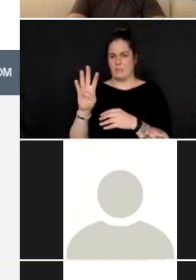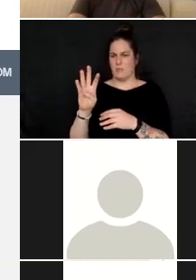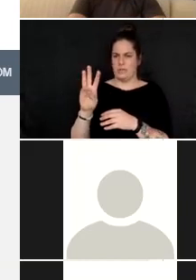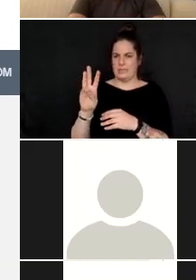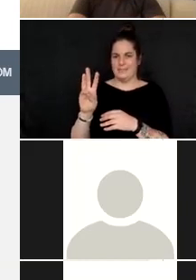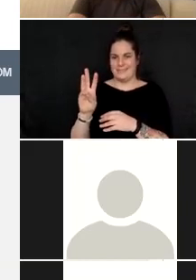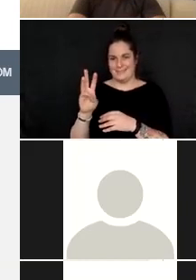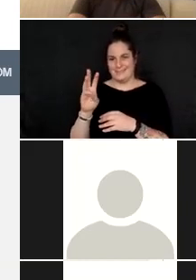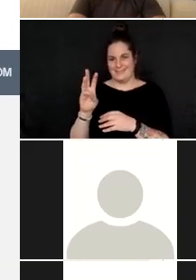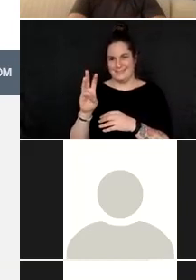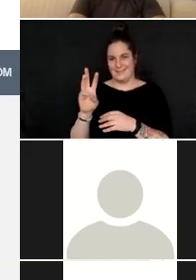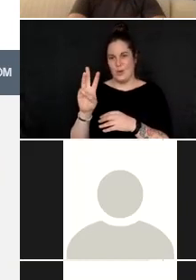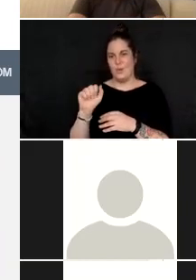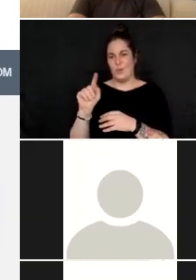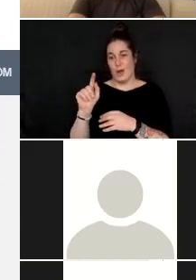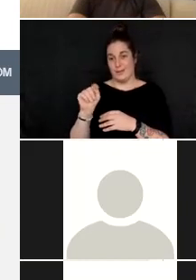All right.